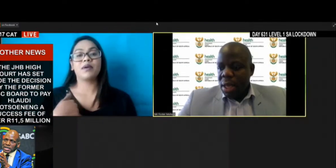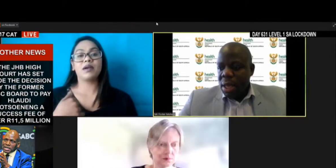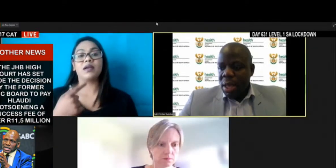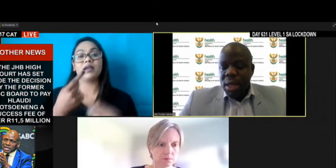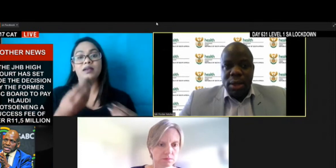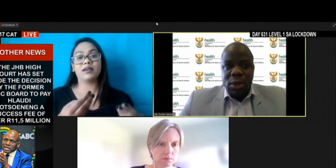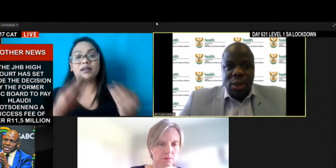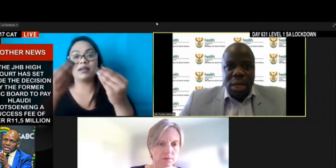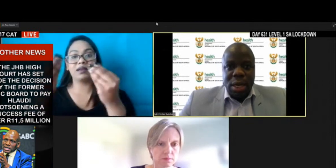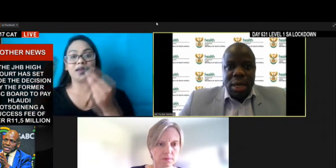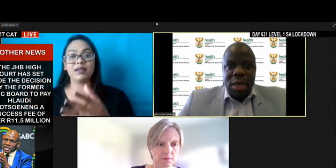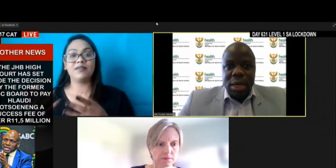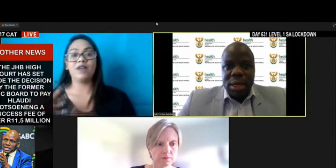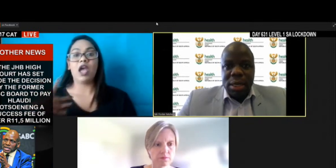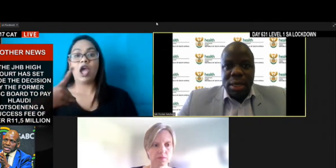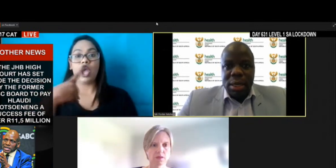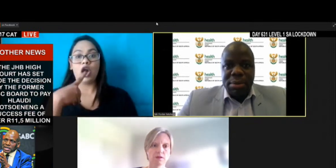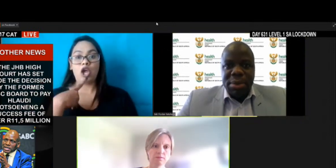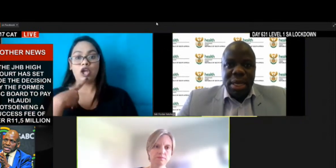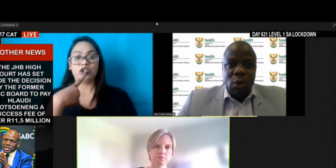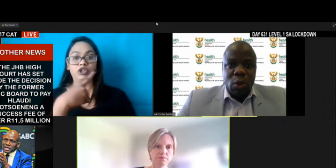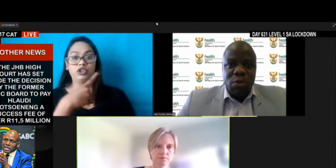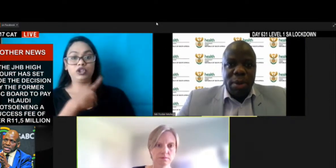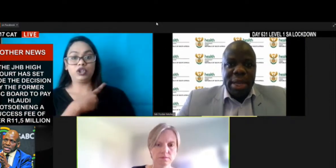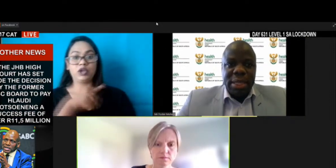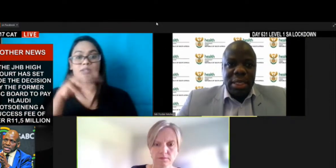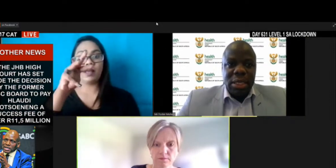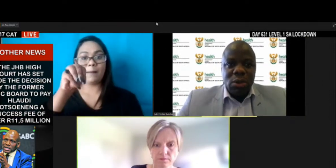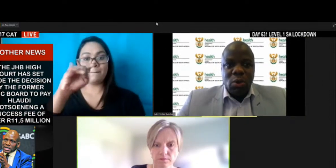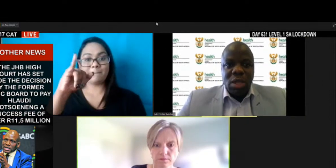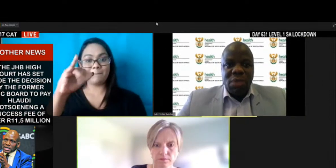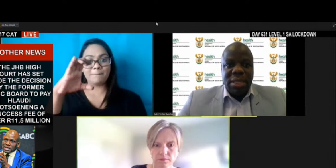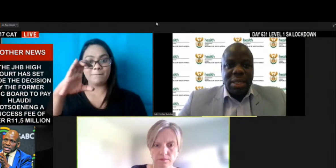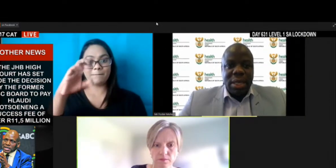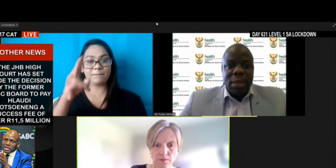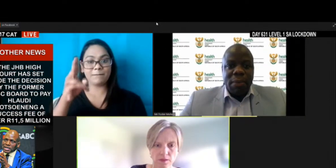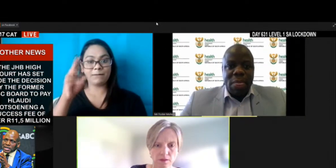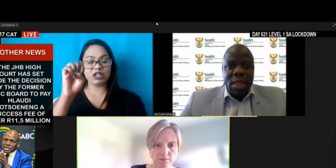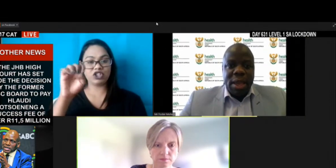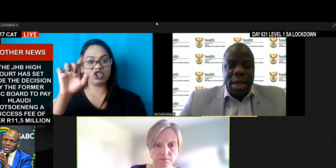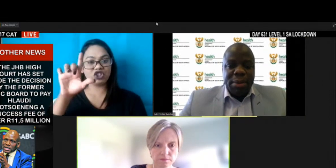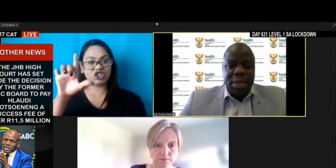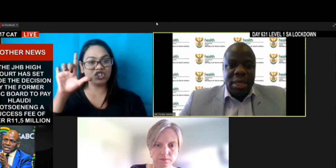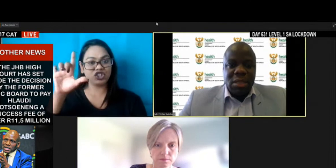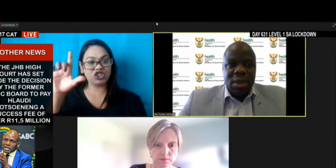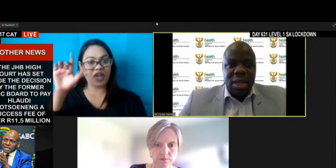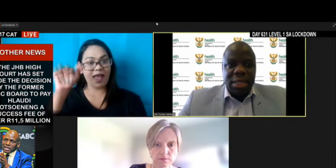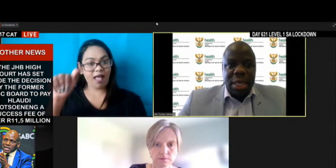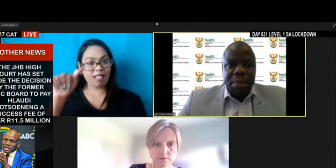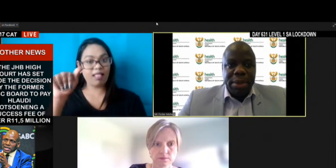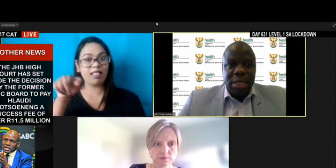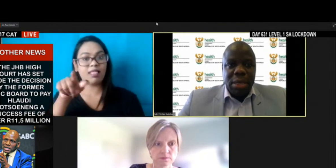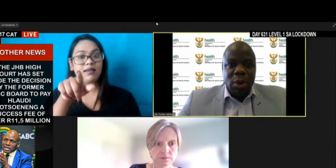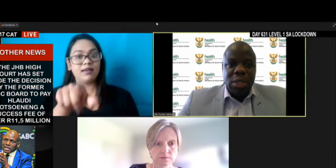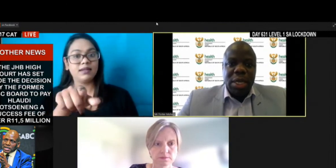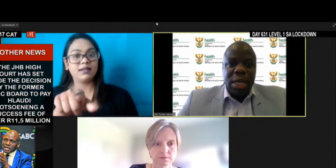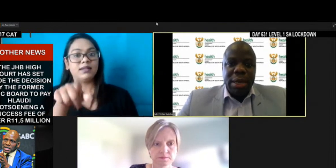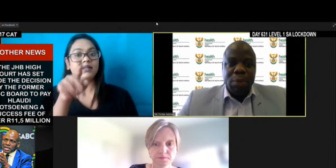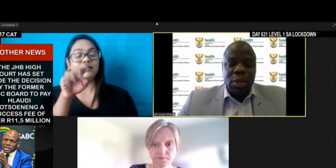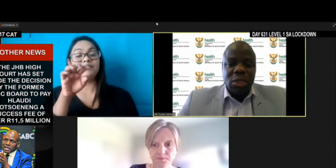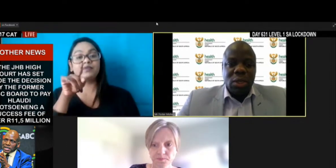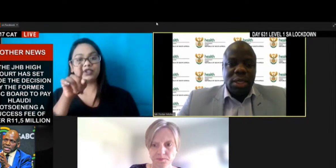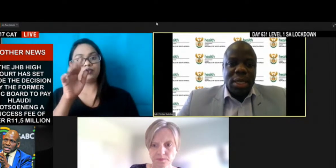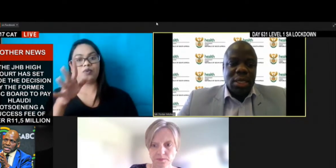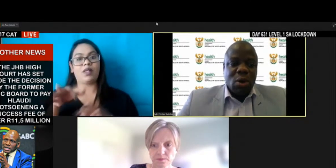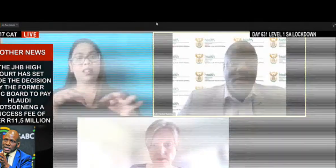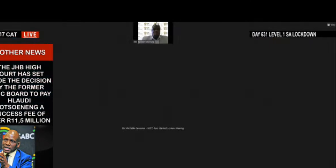Dr. Michelle Groom from NRCD to give us an update as far as epidemiological